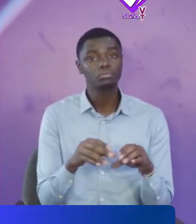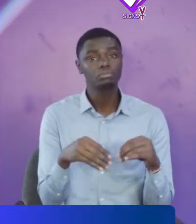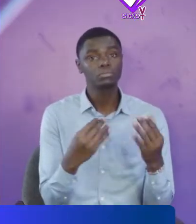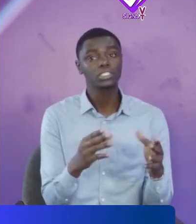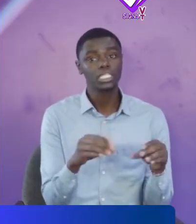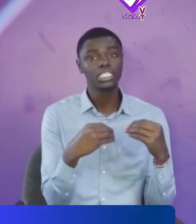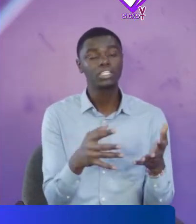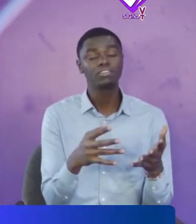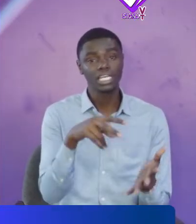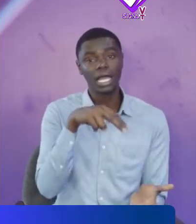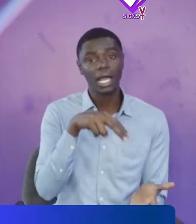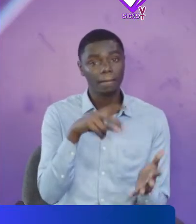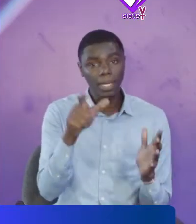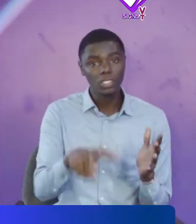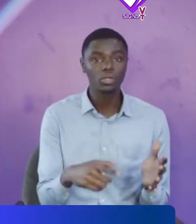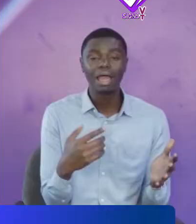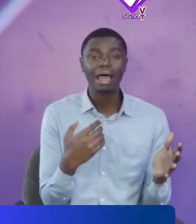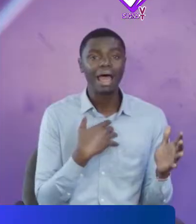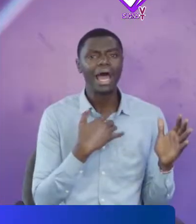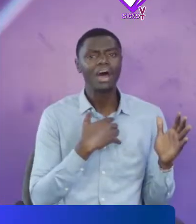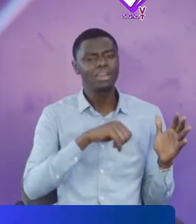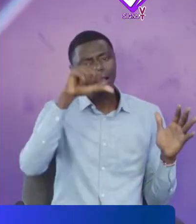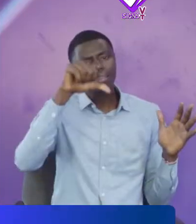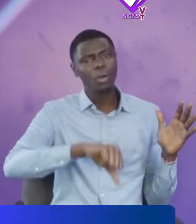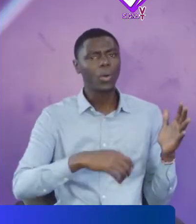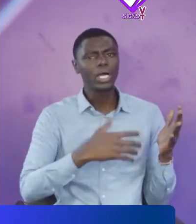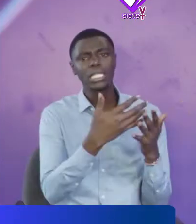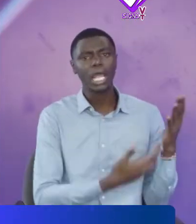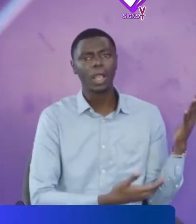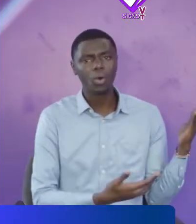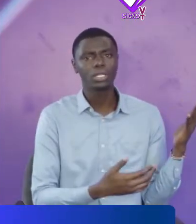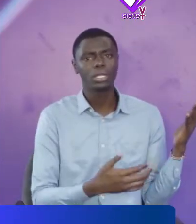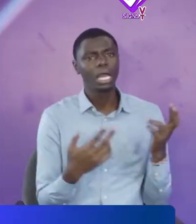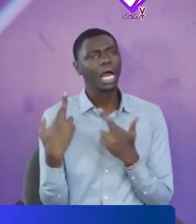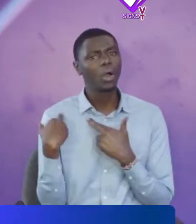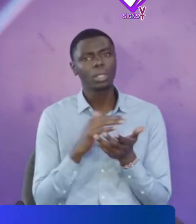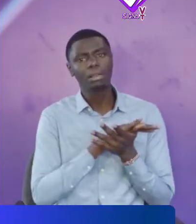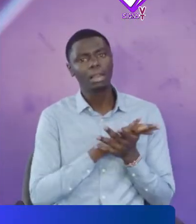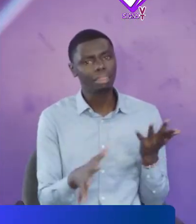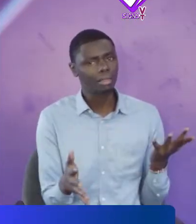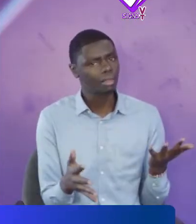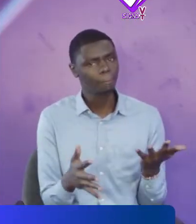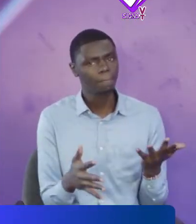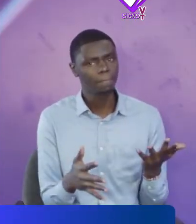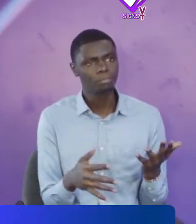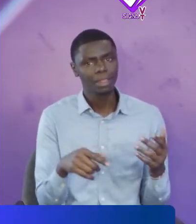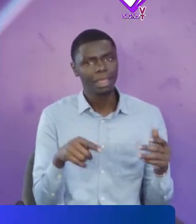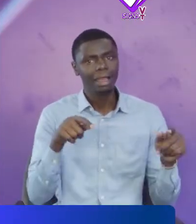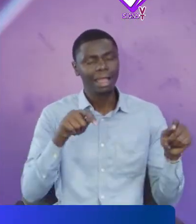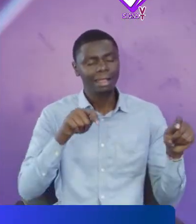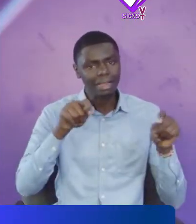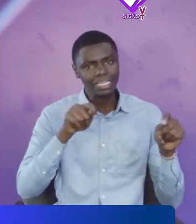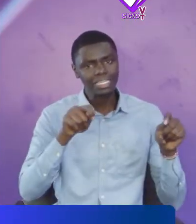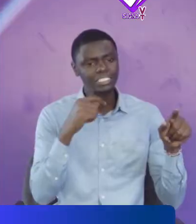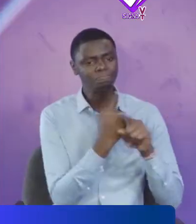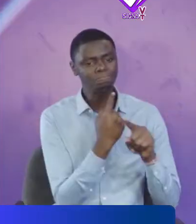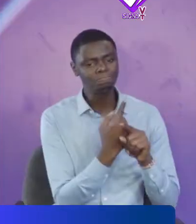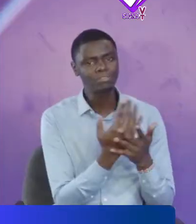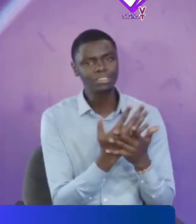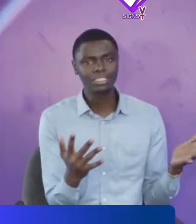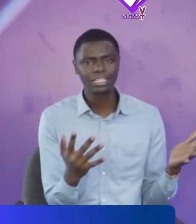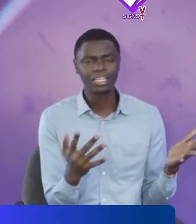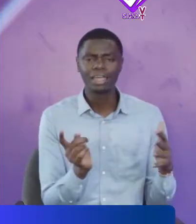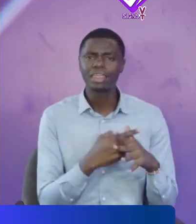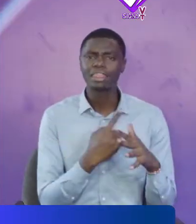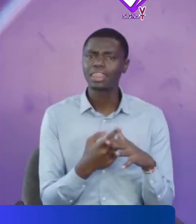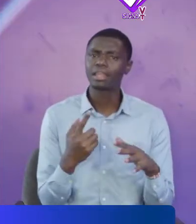us a candidate that has got all the worst records on accountability governance and the rest, then how can